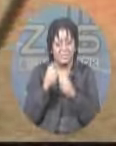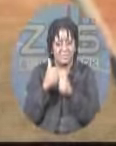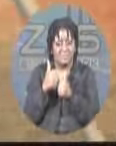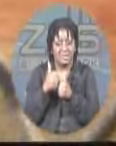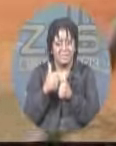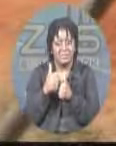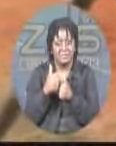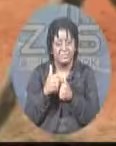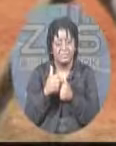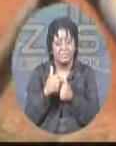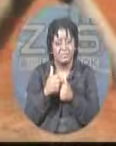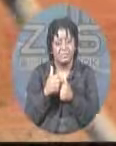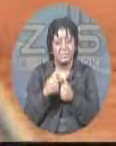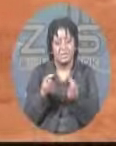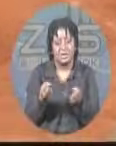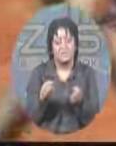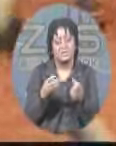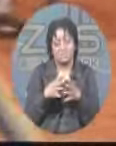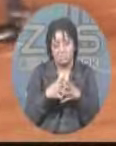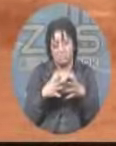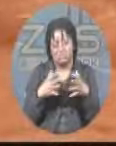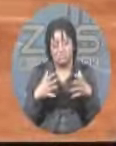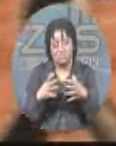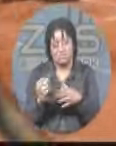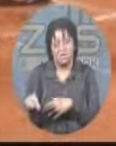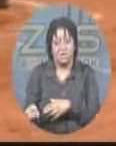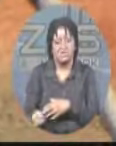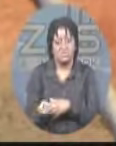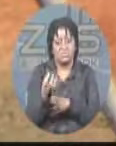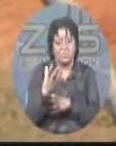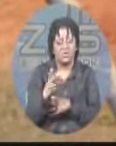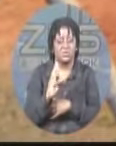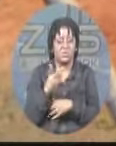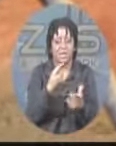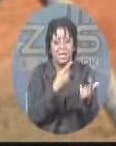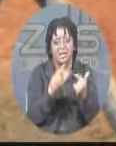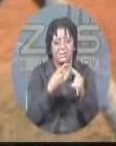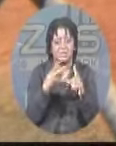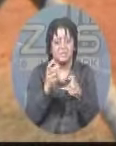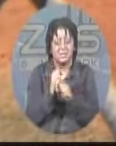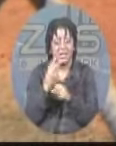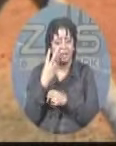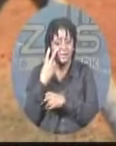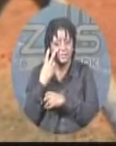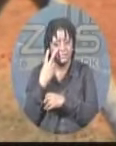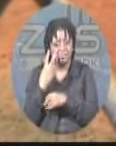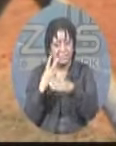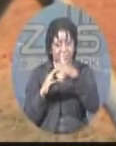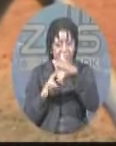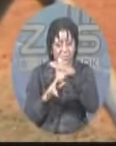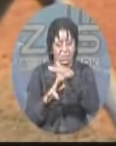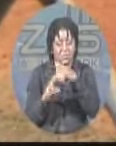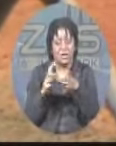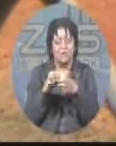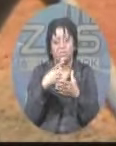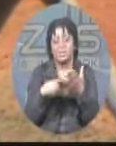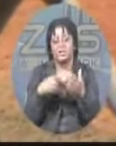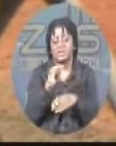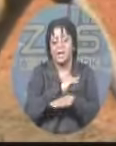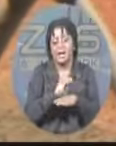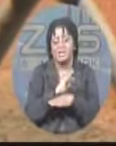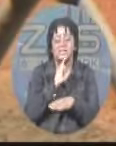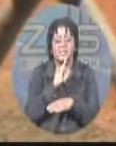really making great throws. We're coming to scout to get a good view of how the island is in terms of development, and it's a place we've actually decided we'd like to spend a lot of time to